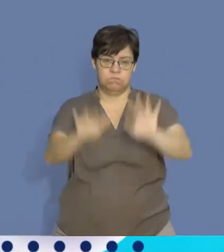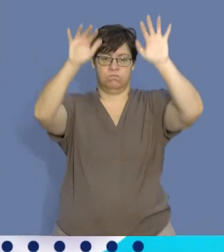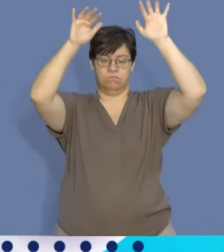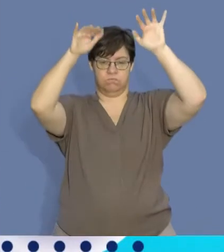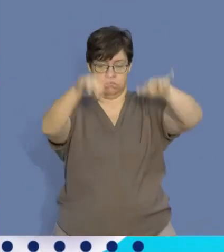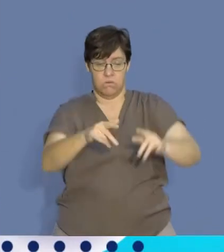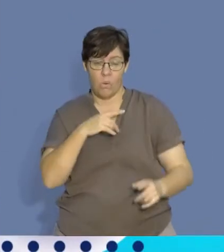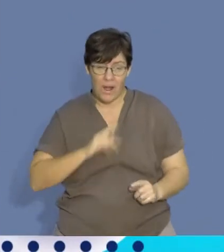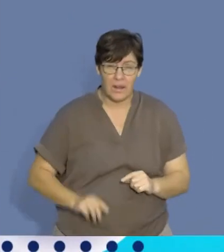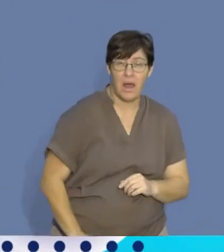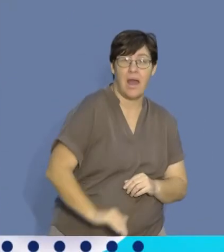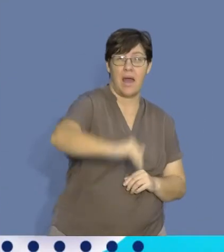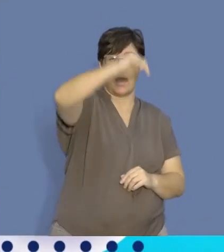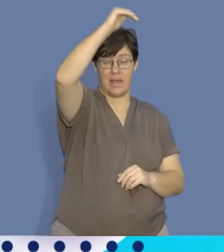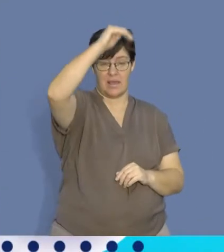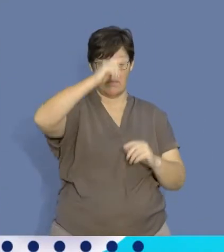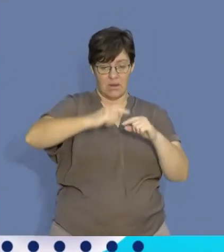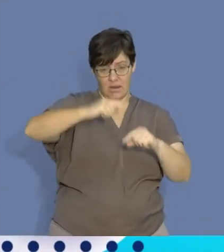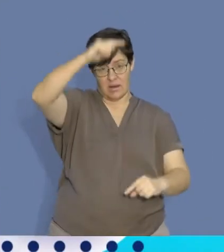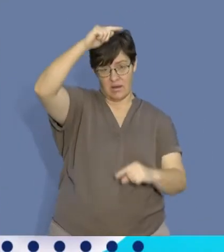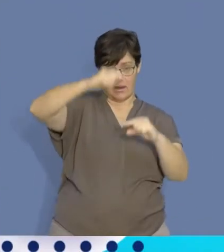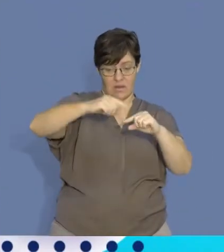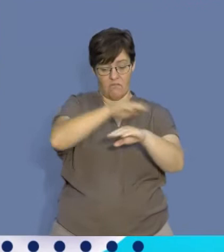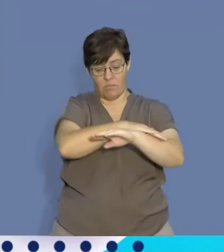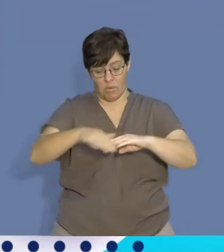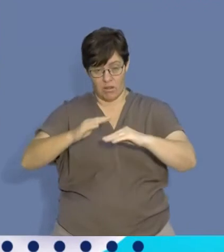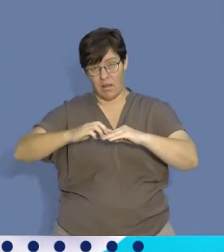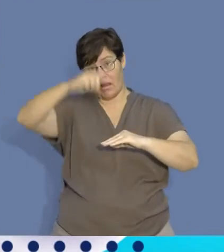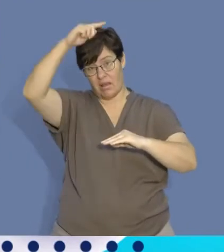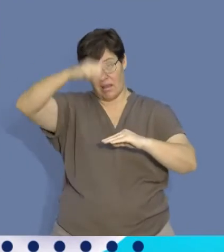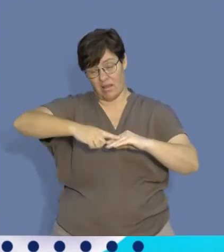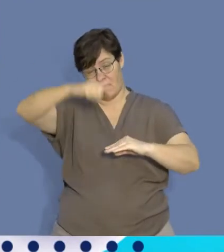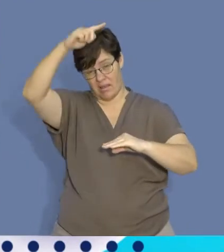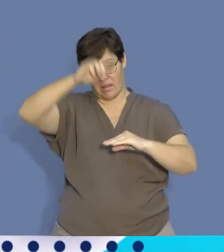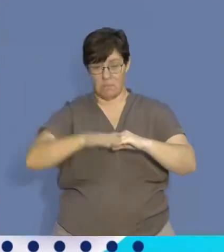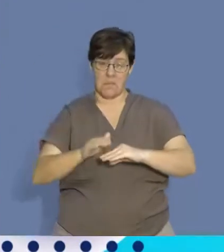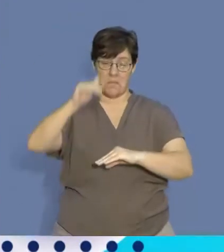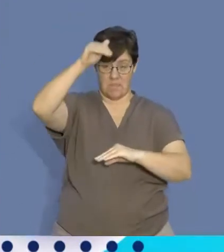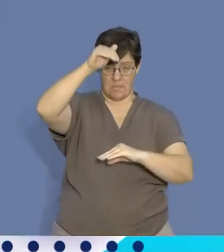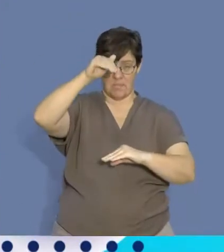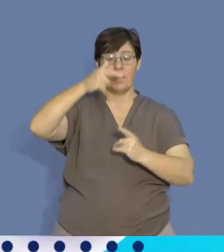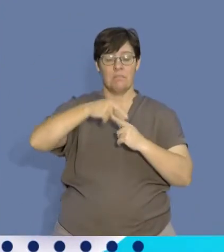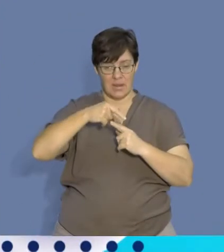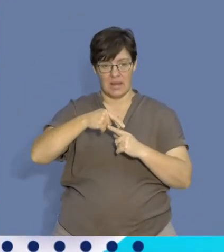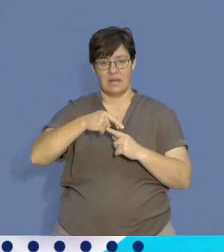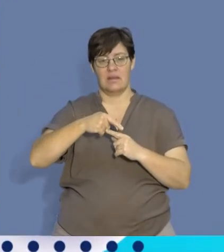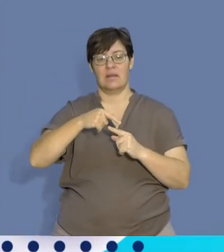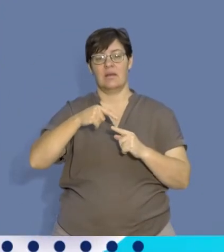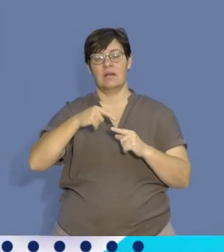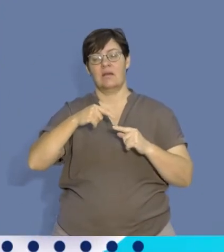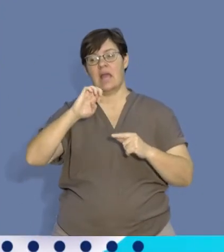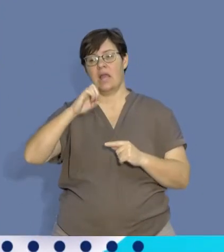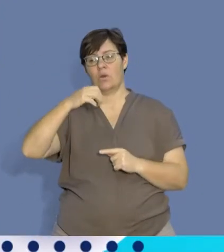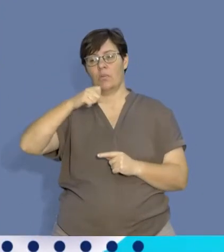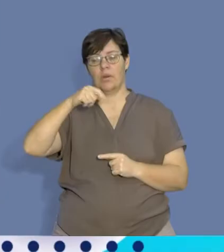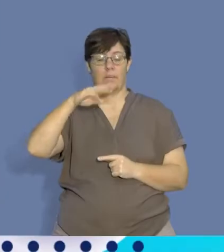Okay, so that it goes high. It's a big distance from top to bottom, and it's the equilibrium position. Amplitude, when we look at